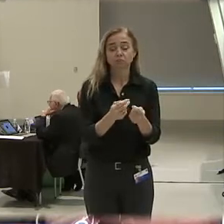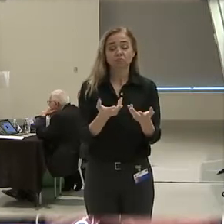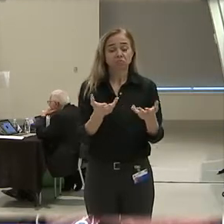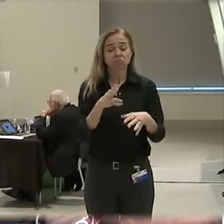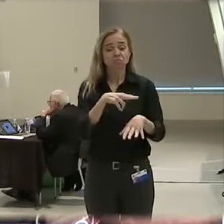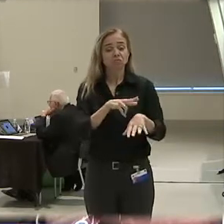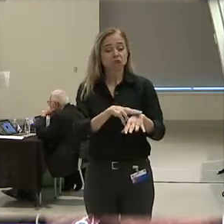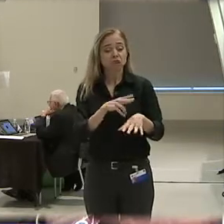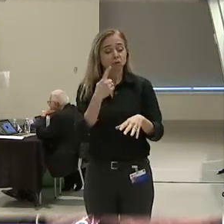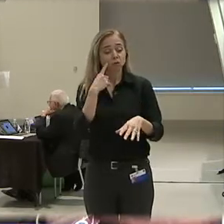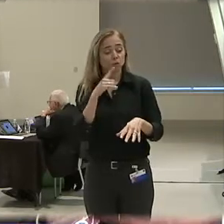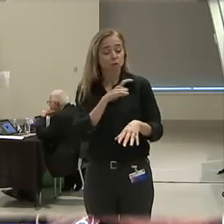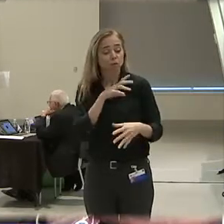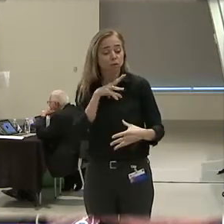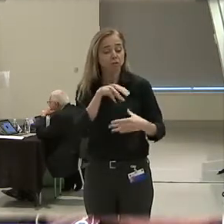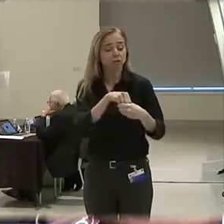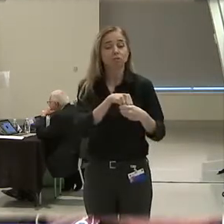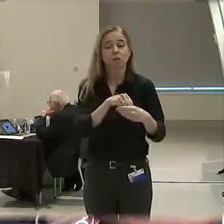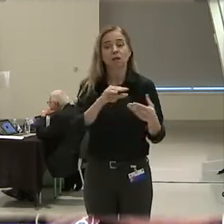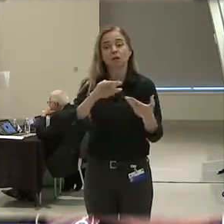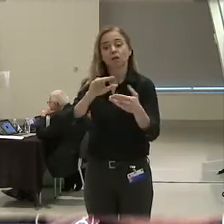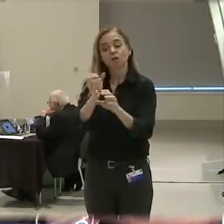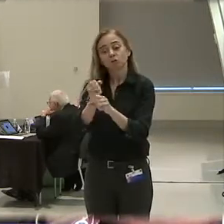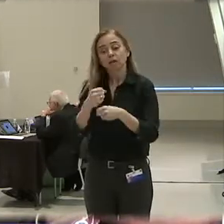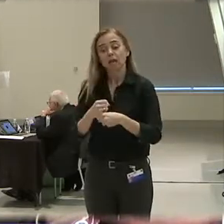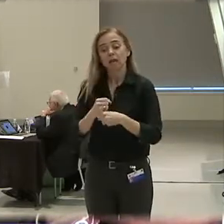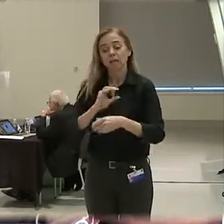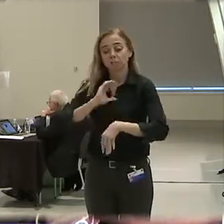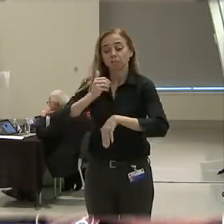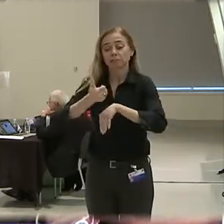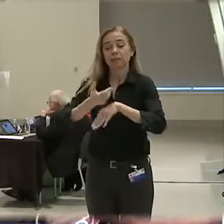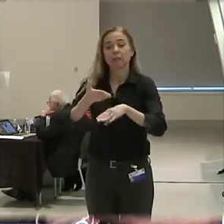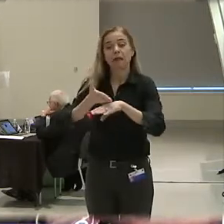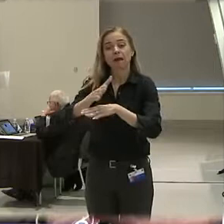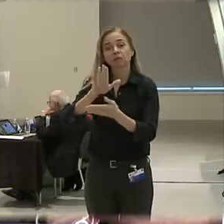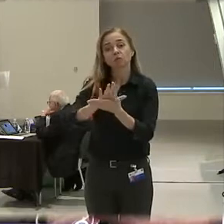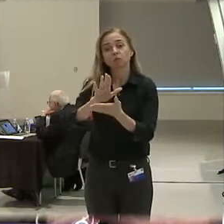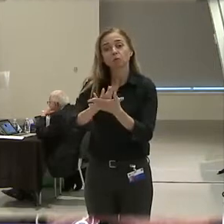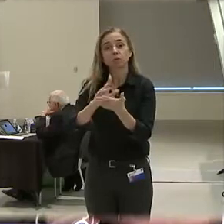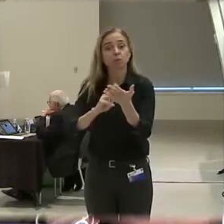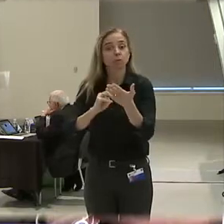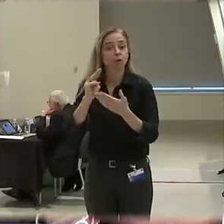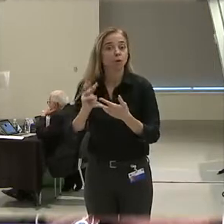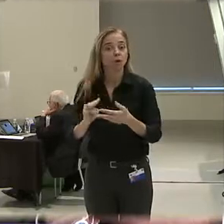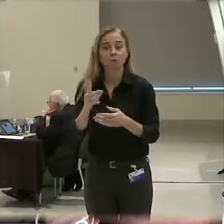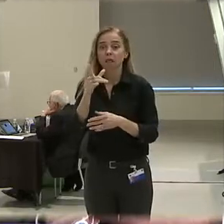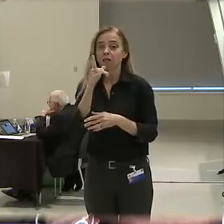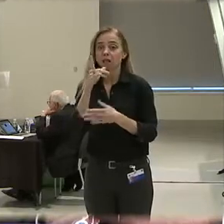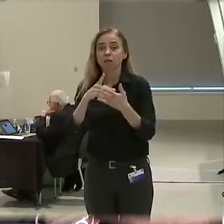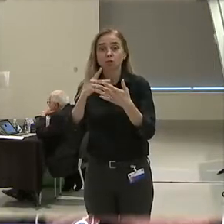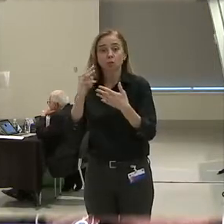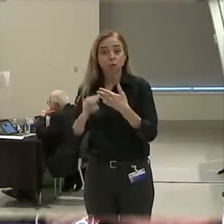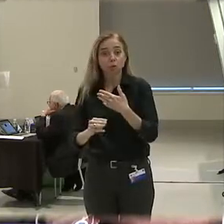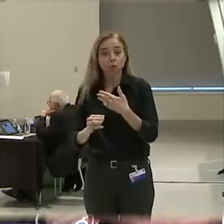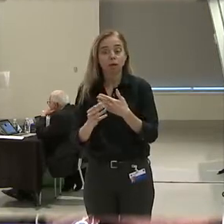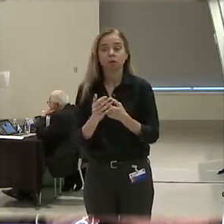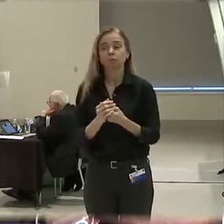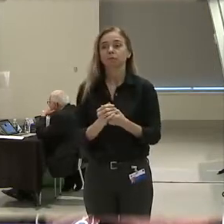do. They created after-school programs. We do lunch programs. We